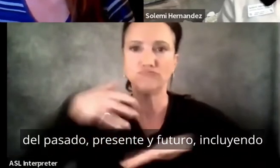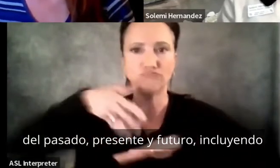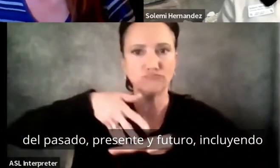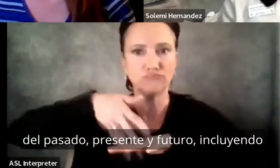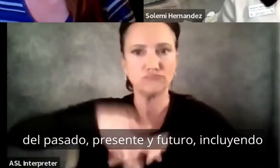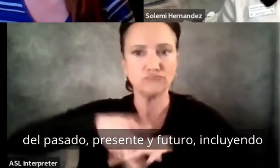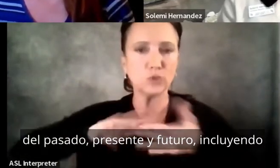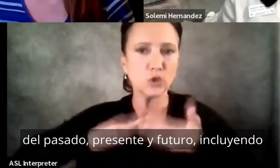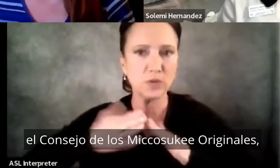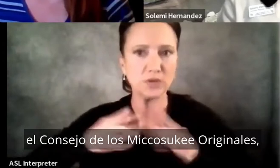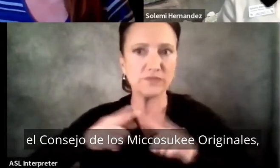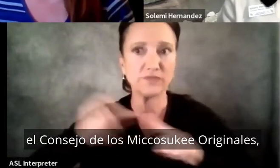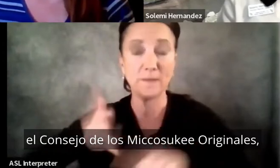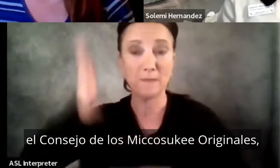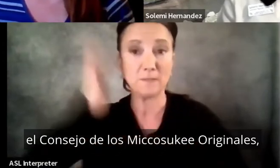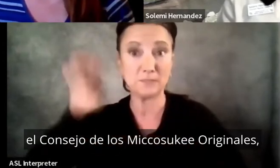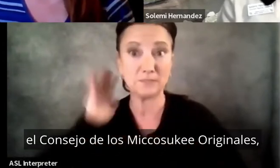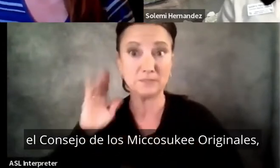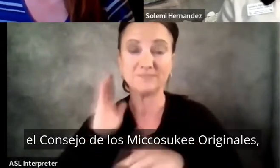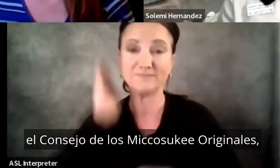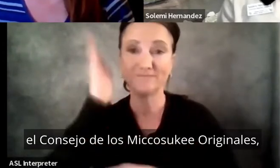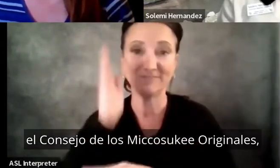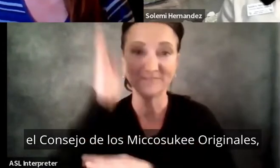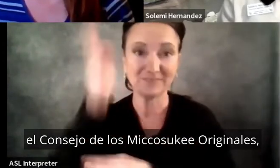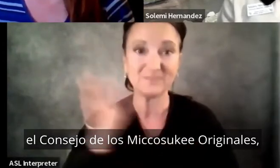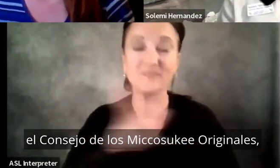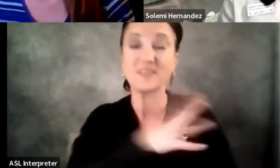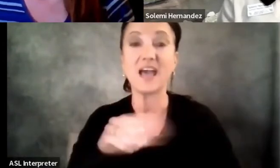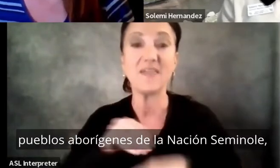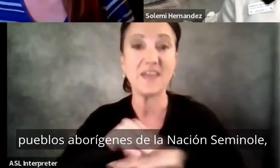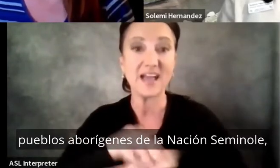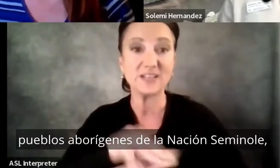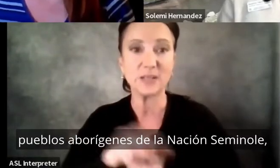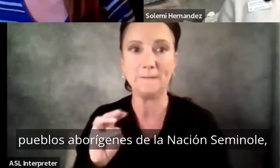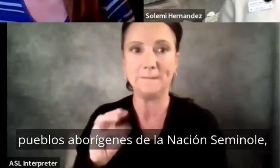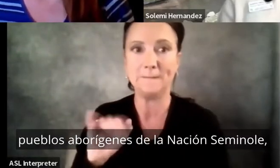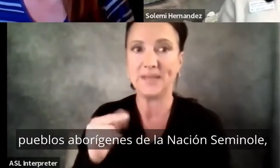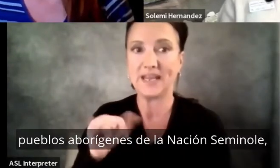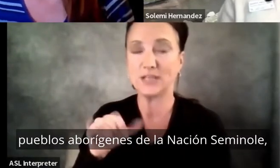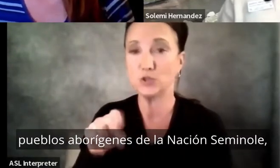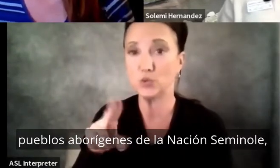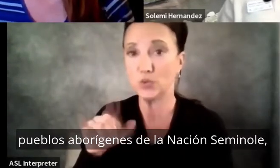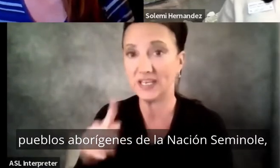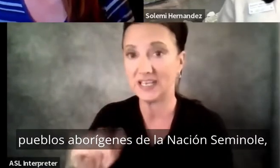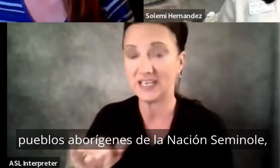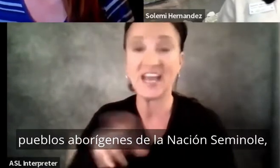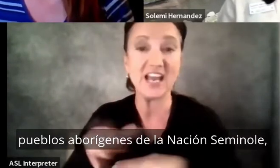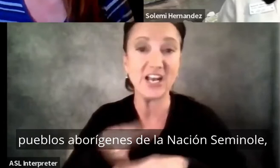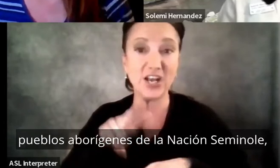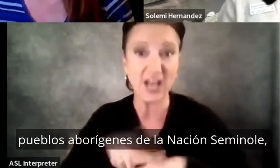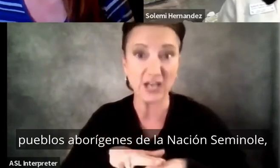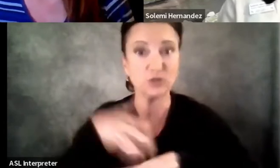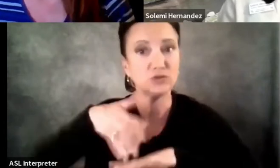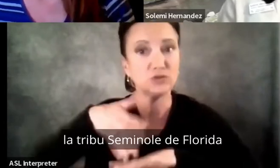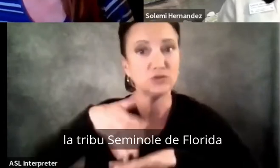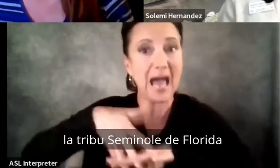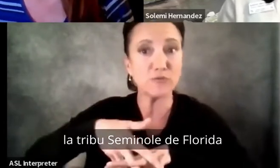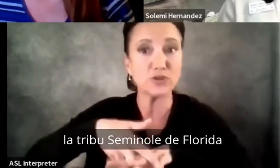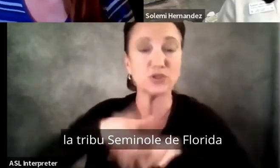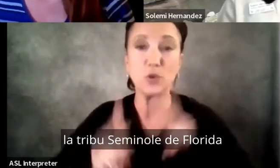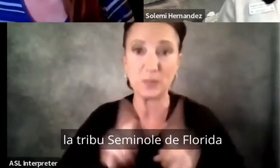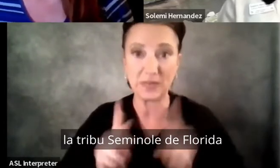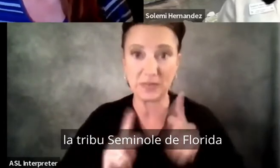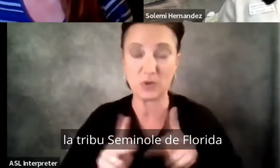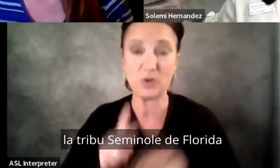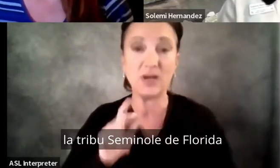future, including the Council of the Original Miccosukee Seminole Nation Aboriginal Peoples, the